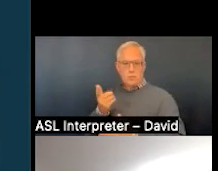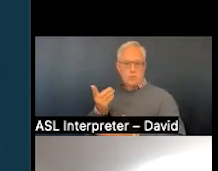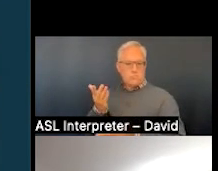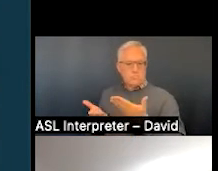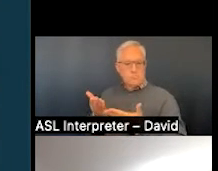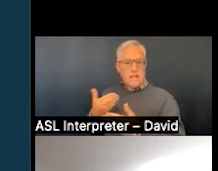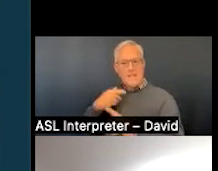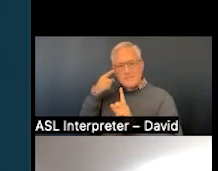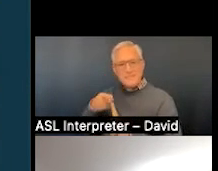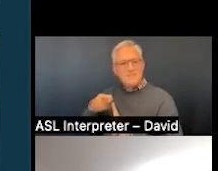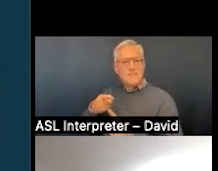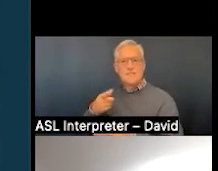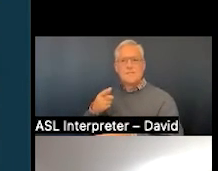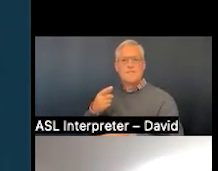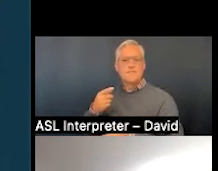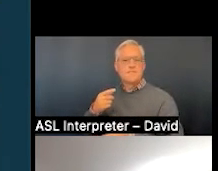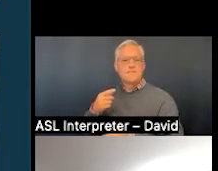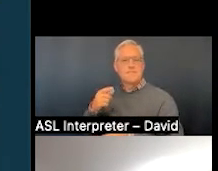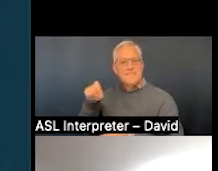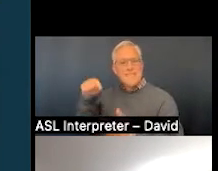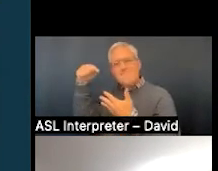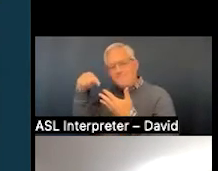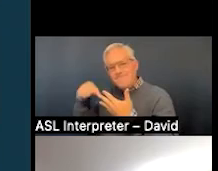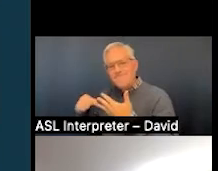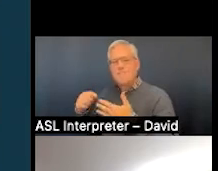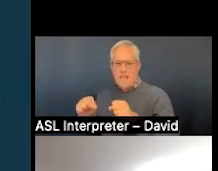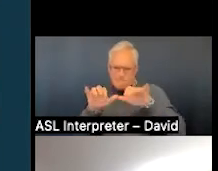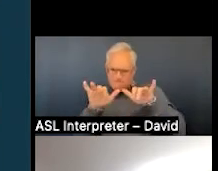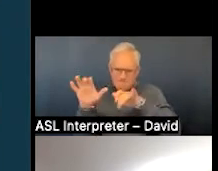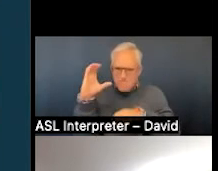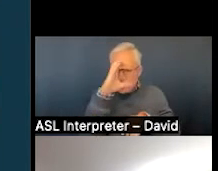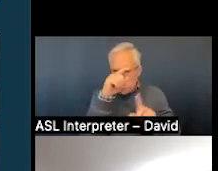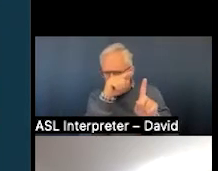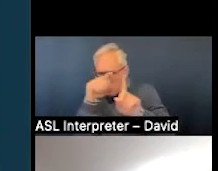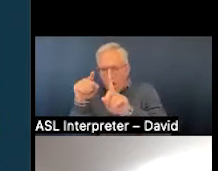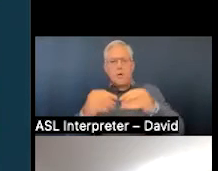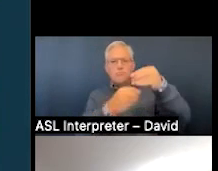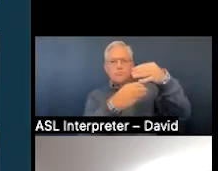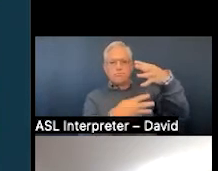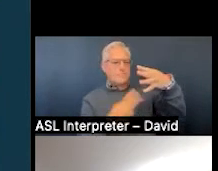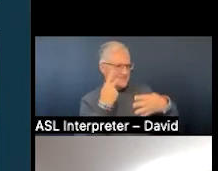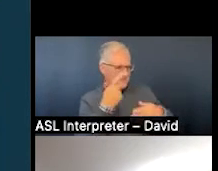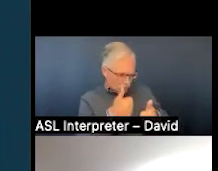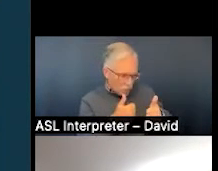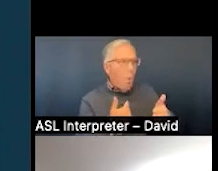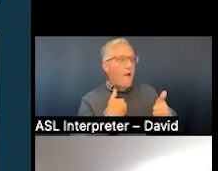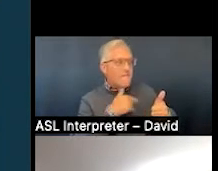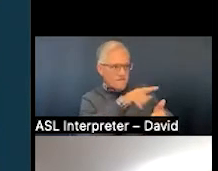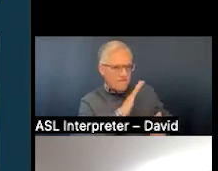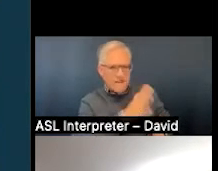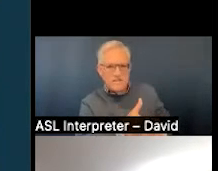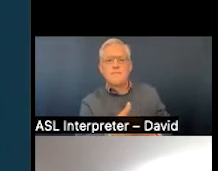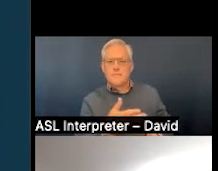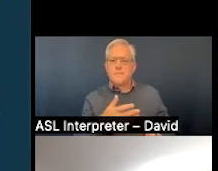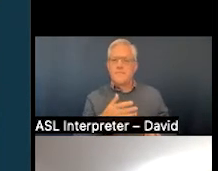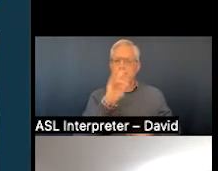season with specific needs, and they can zero in on what access materials are already available, because that's part of the issue